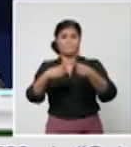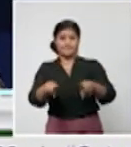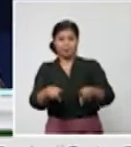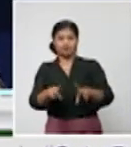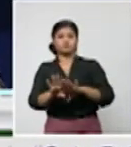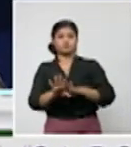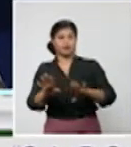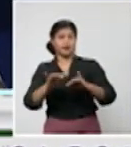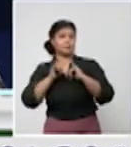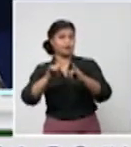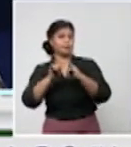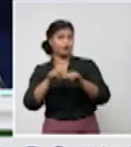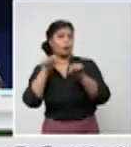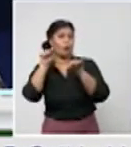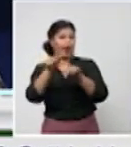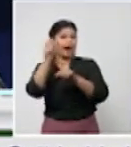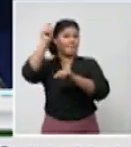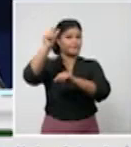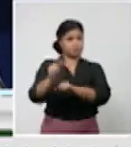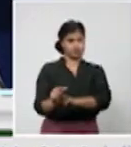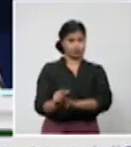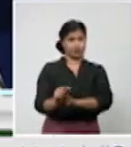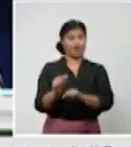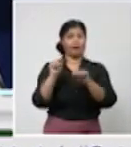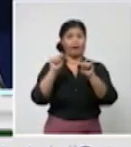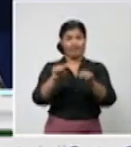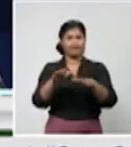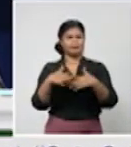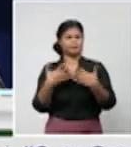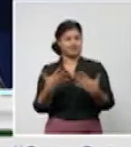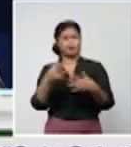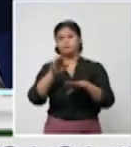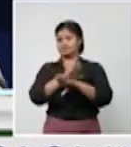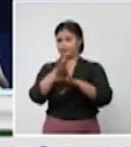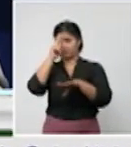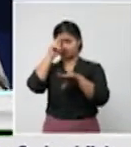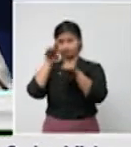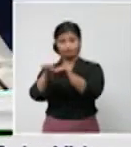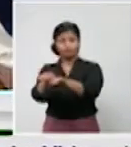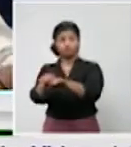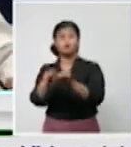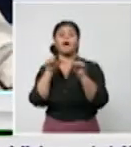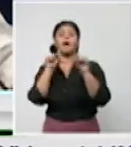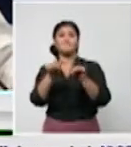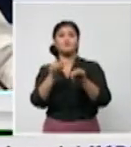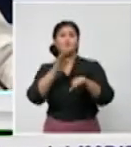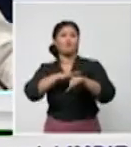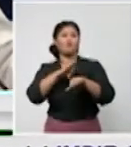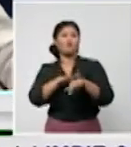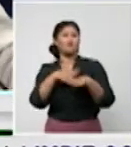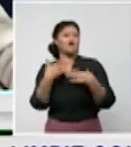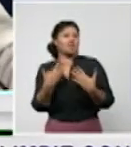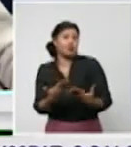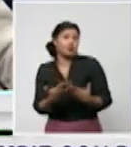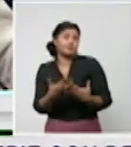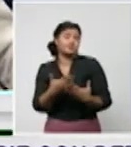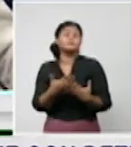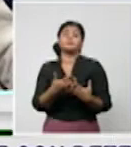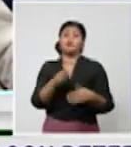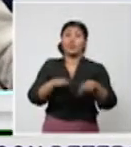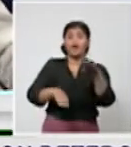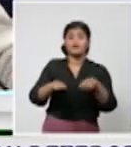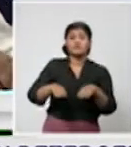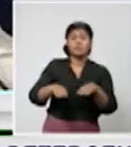49.7%. 21 of the new cases are asymptomatic, another risk of the disease for a cumulative